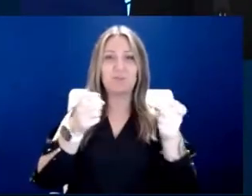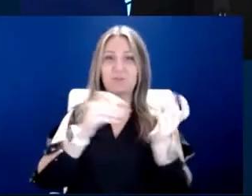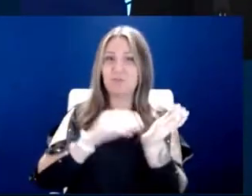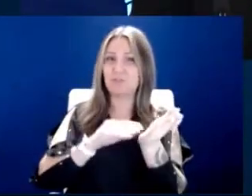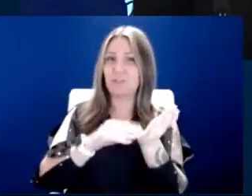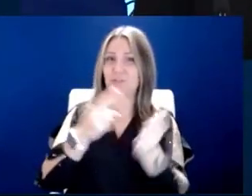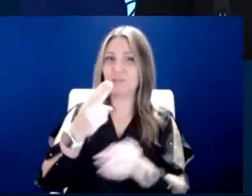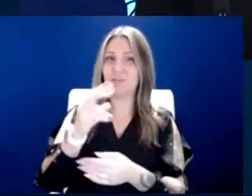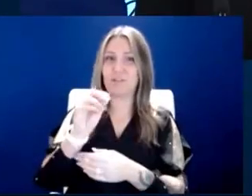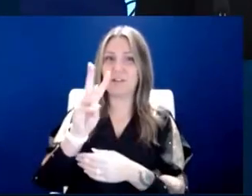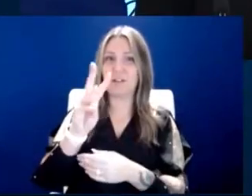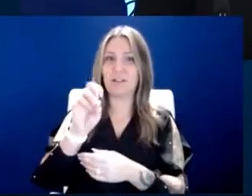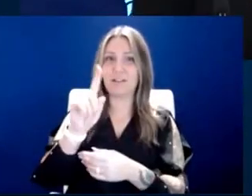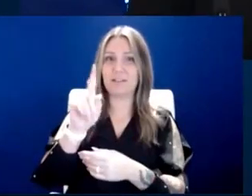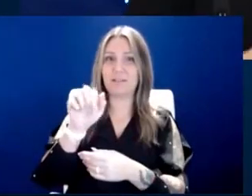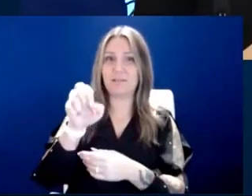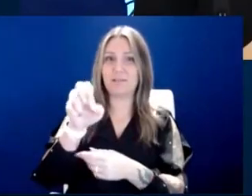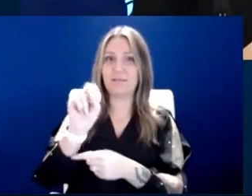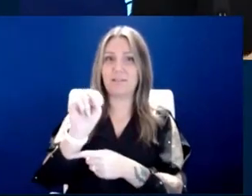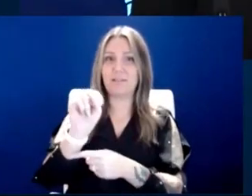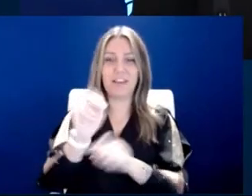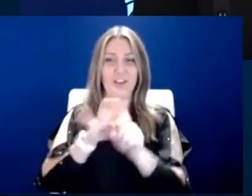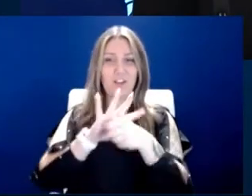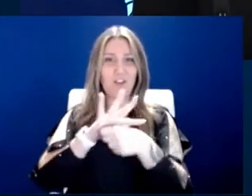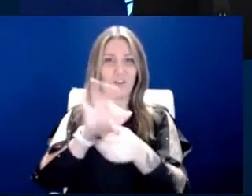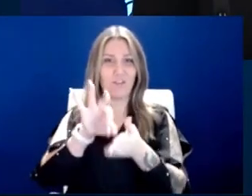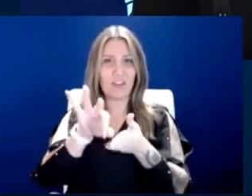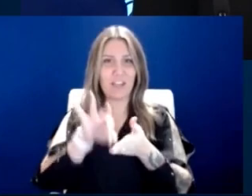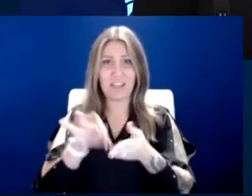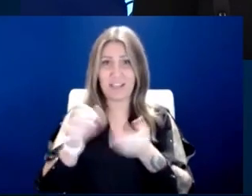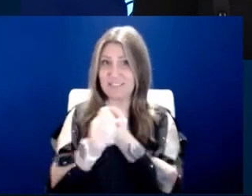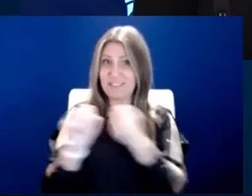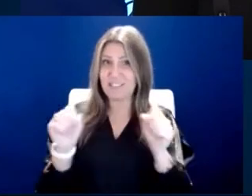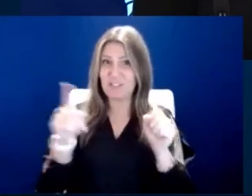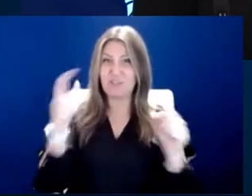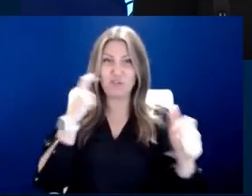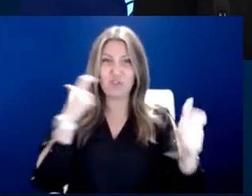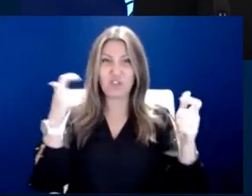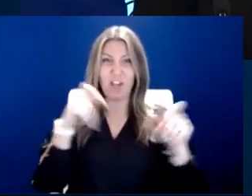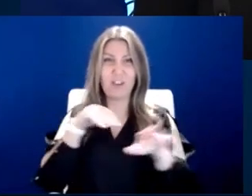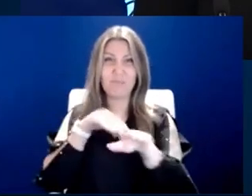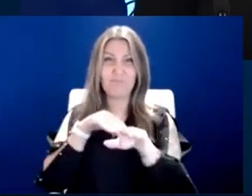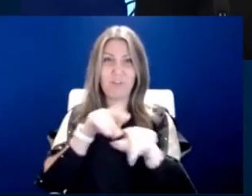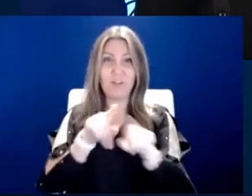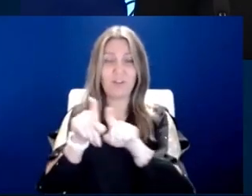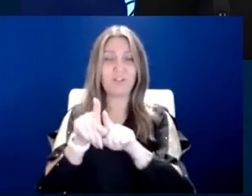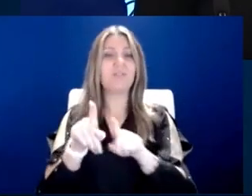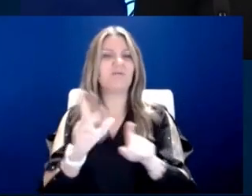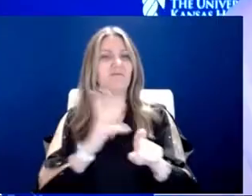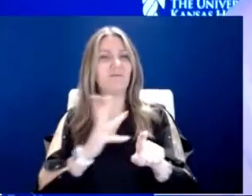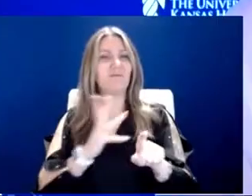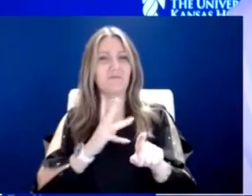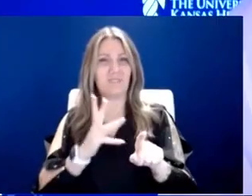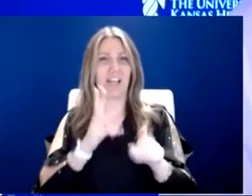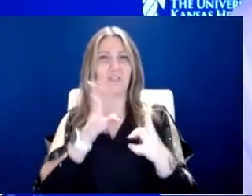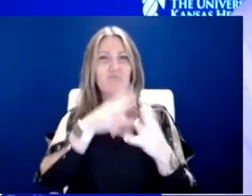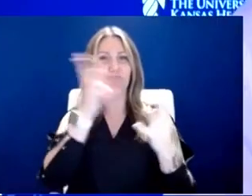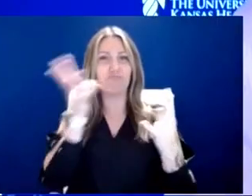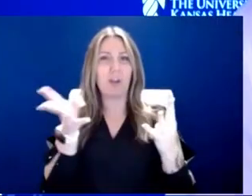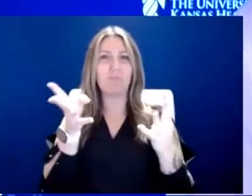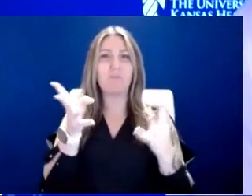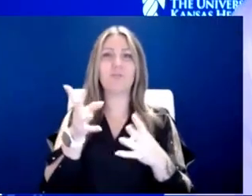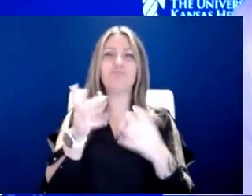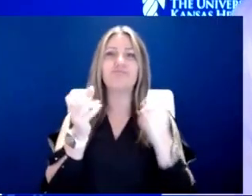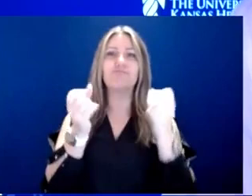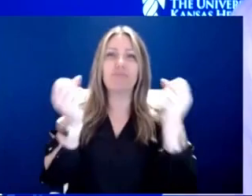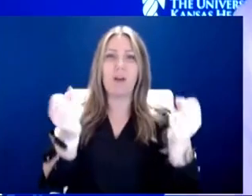morning to you. Did you get in safely this morning? I know you got a big old truck too. I did. Yeah, it was fine. It was fine on Rainbow. Okay, good. But it was also very early, so the snow